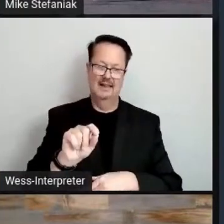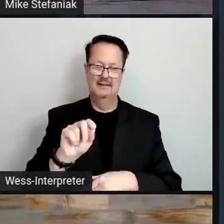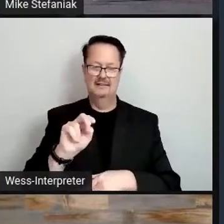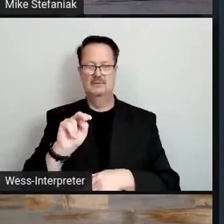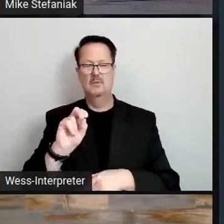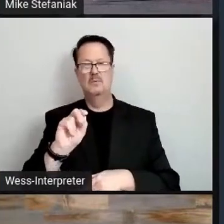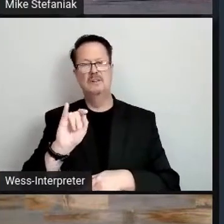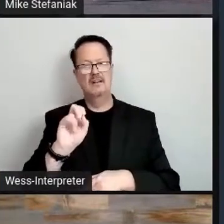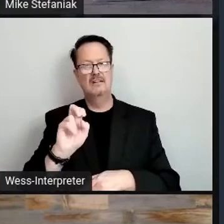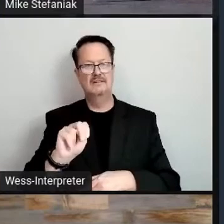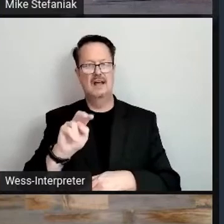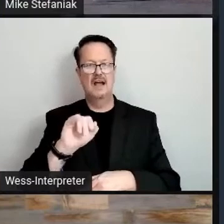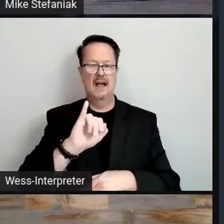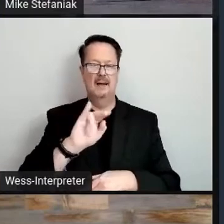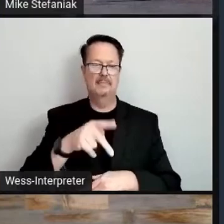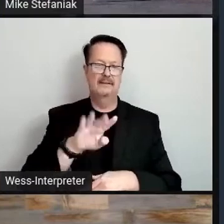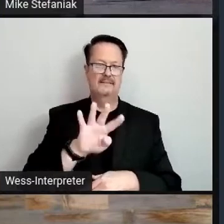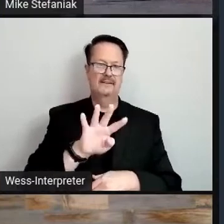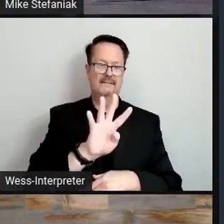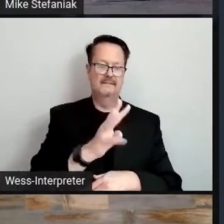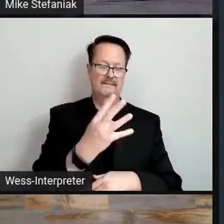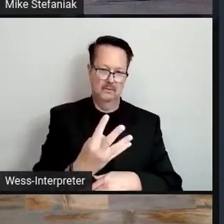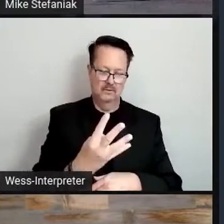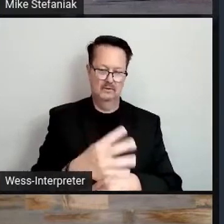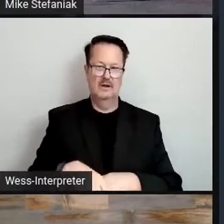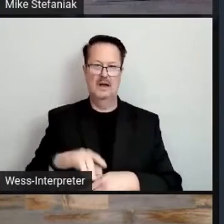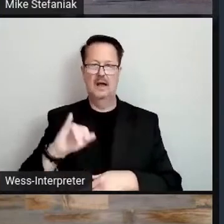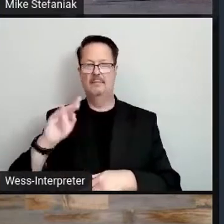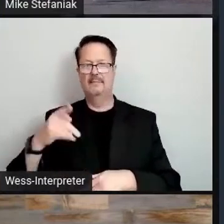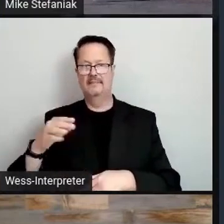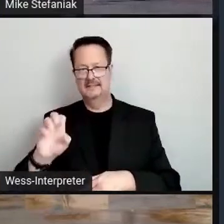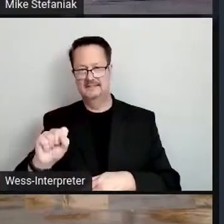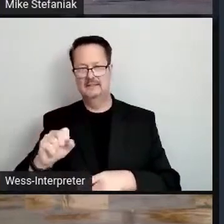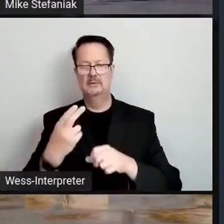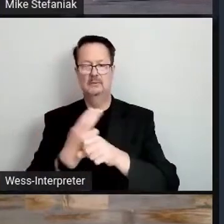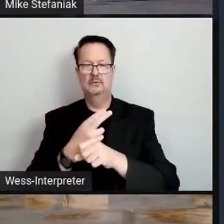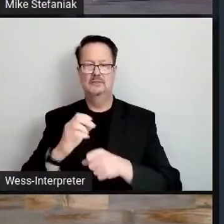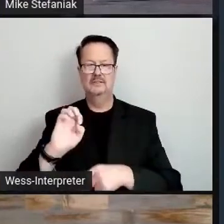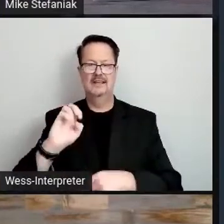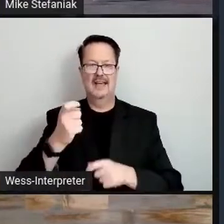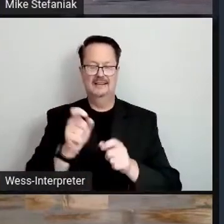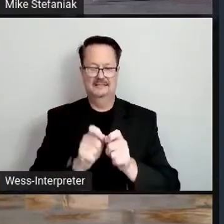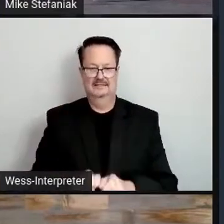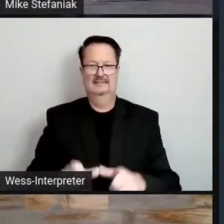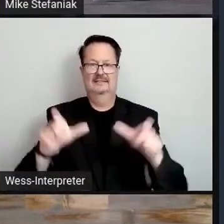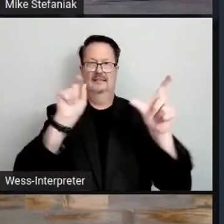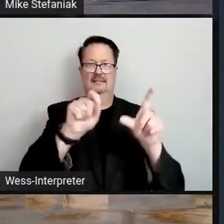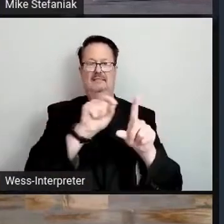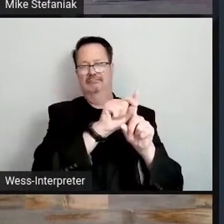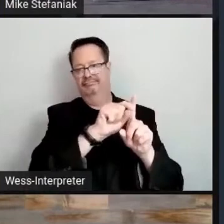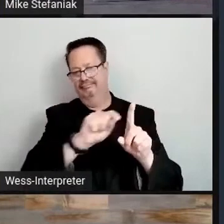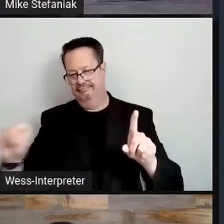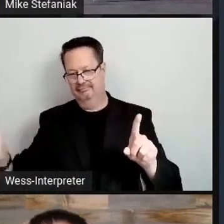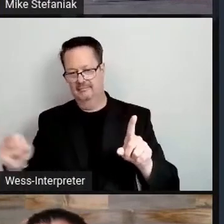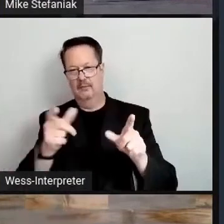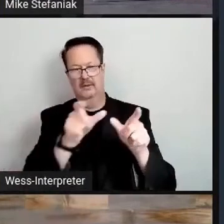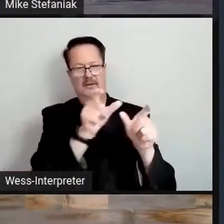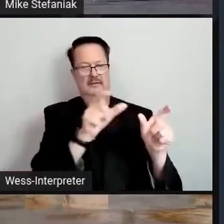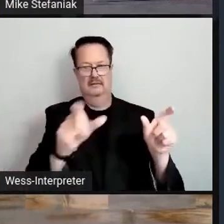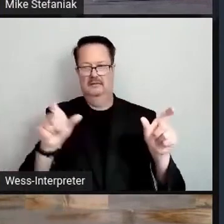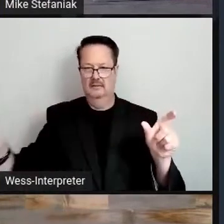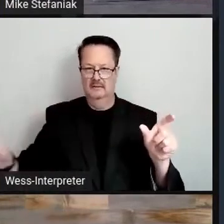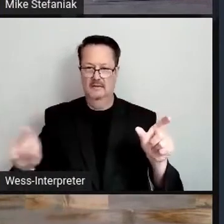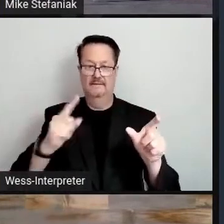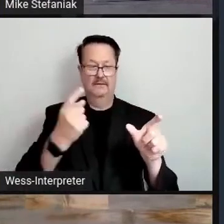IPv4. IPv6 uses hexadecimal to represent an address, and it's broken up into 3 parts. The first part